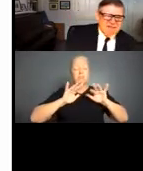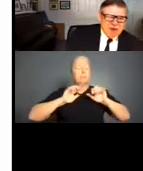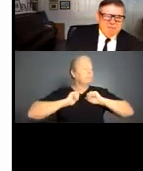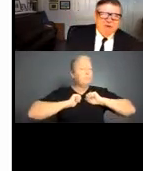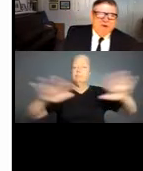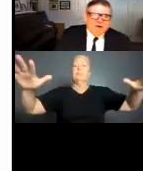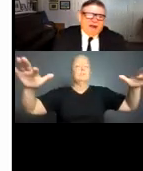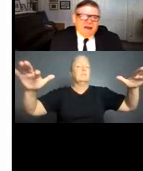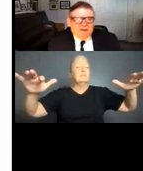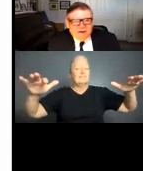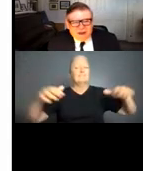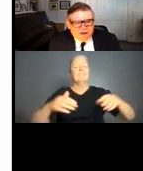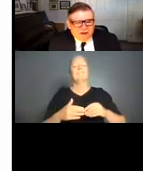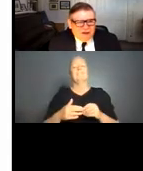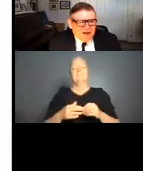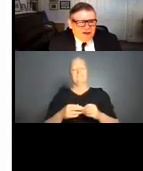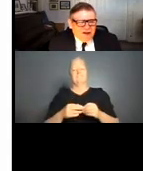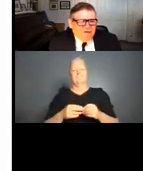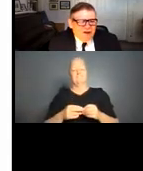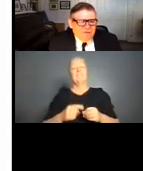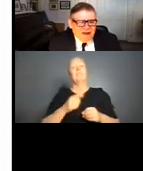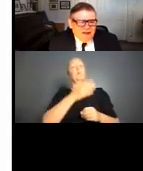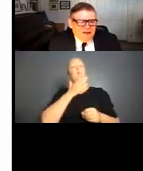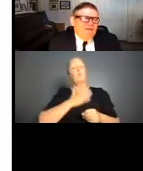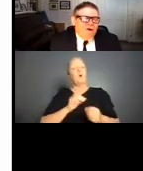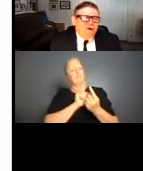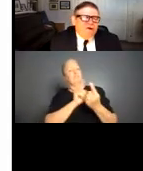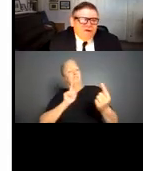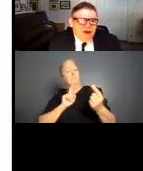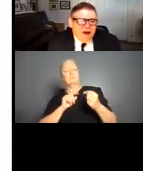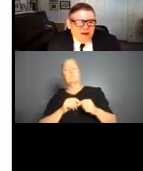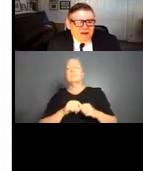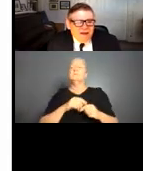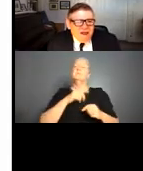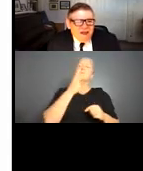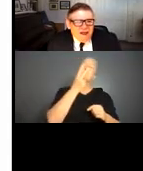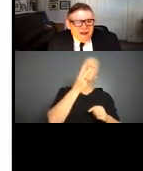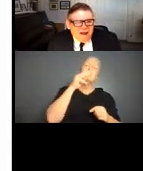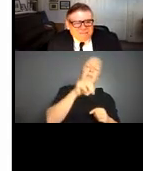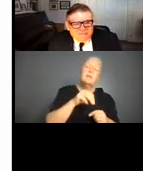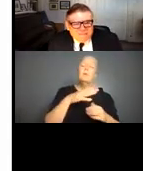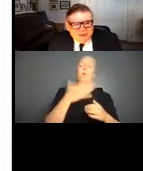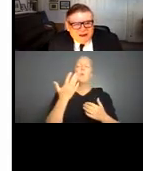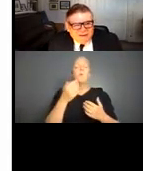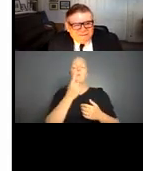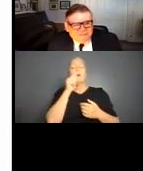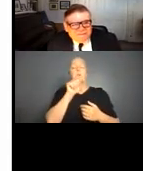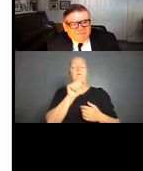situations, people couldn't keep to the social distance of 2 meters or 2 yards.